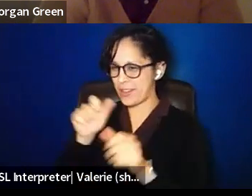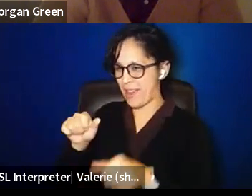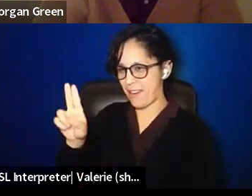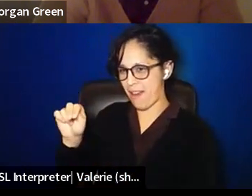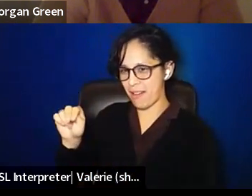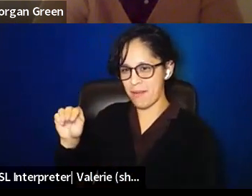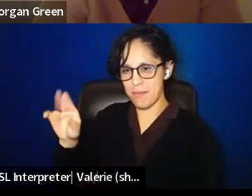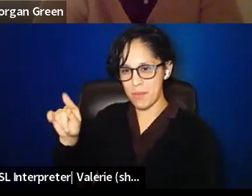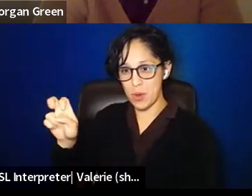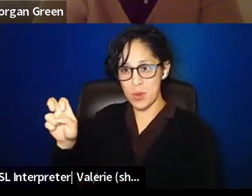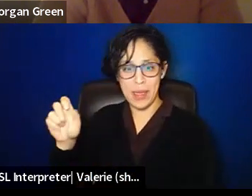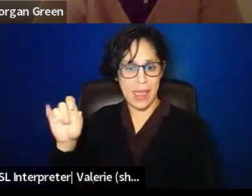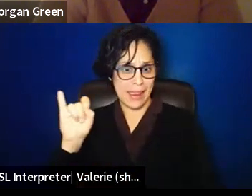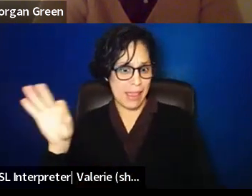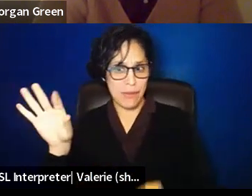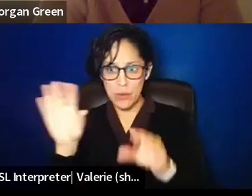more.